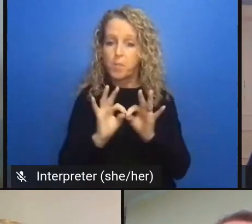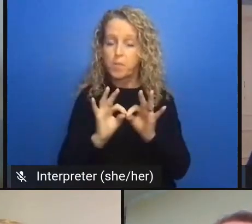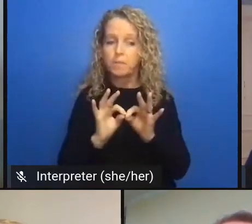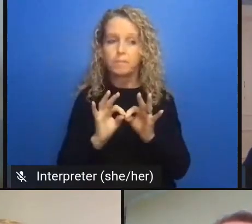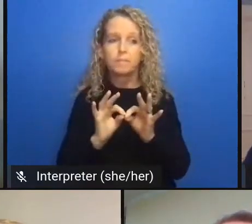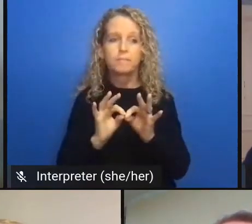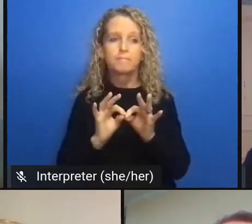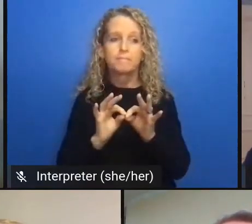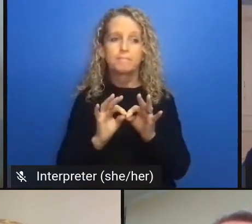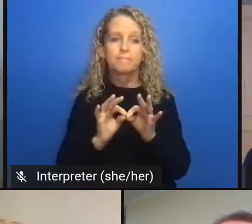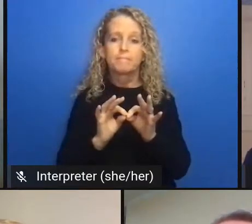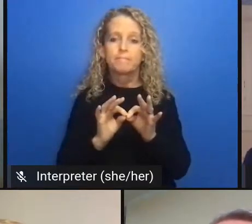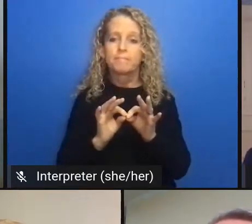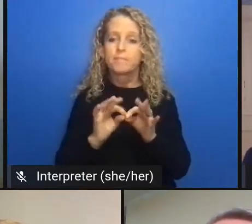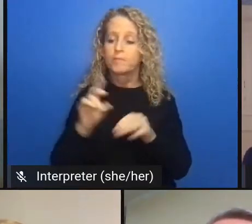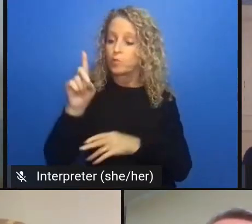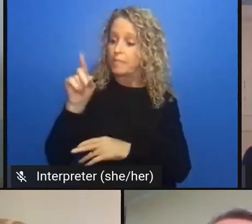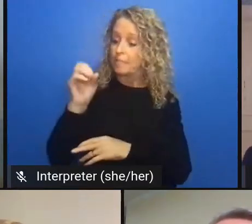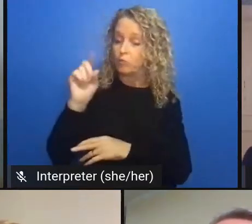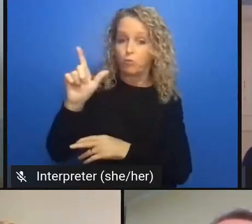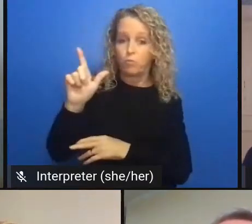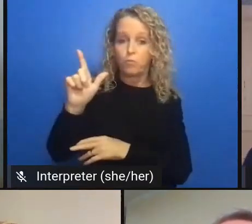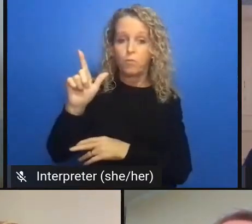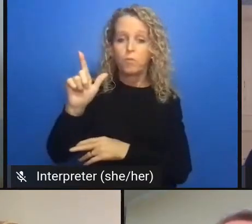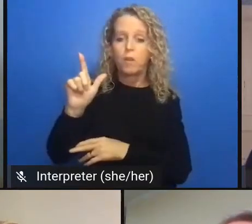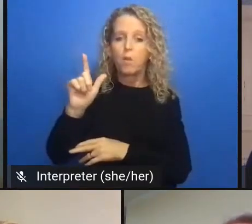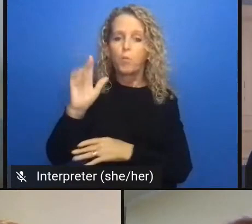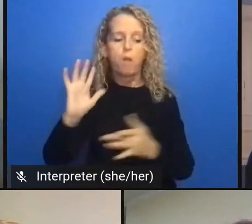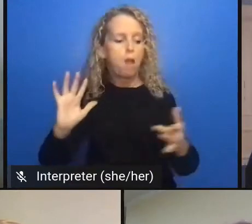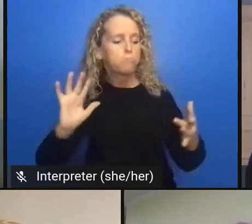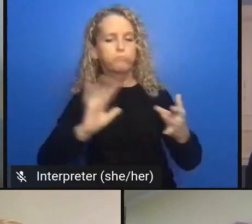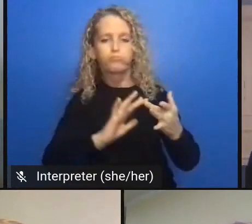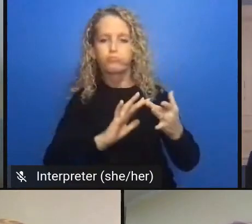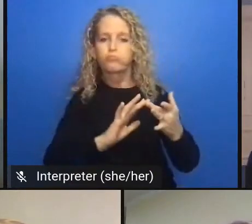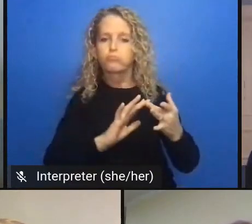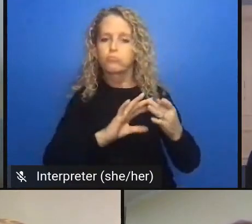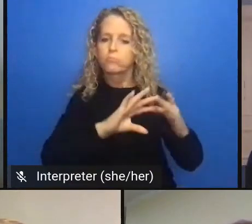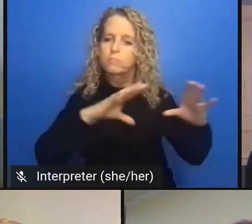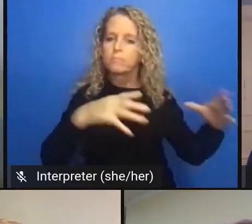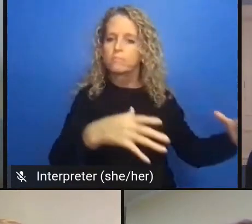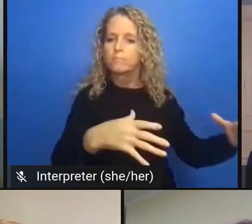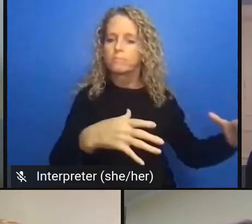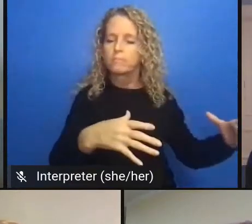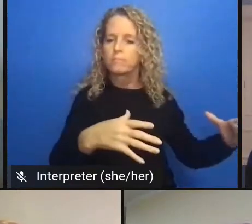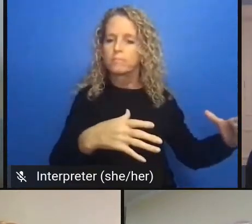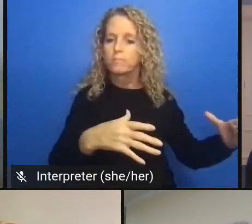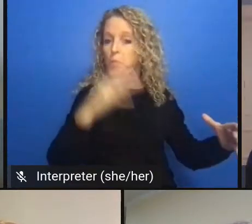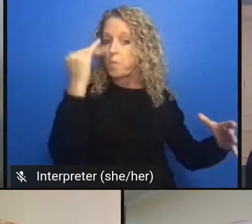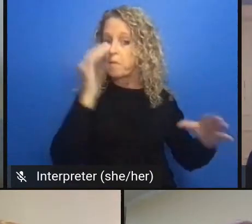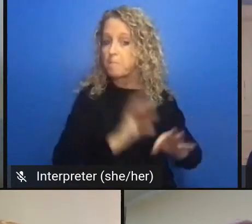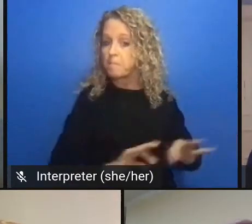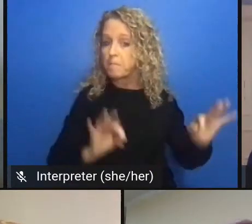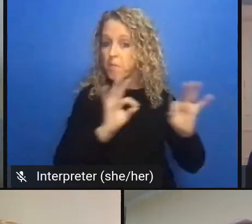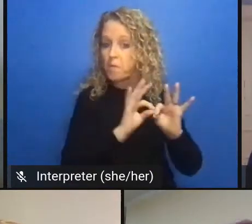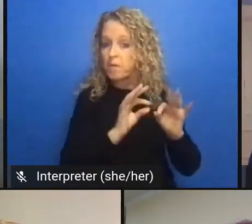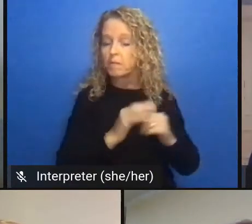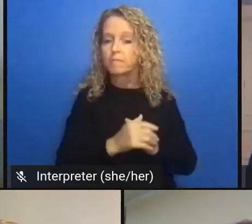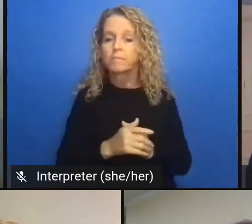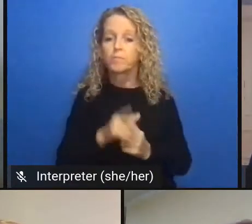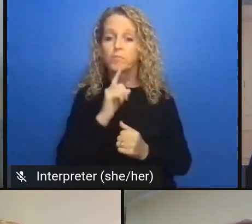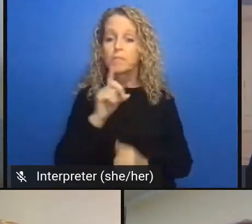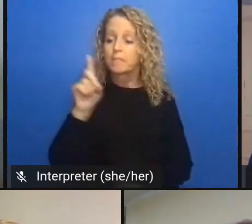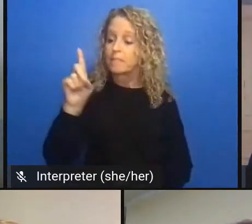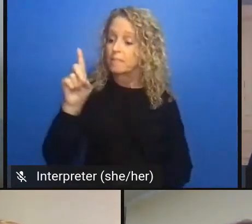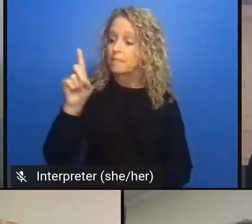to a diverse population? I think digital is not unique.